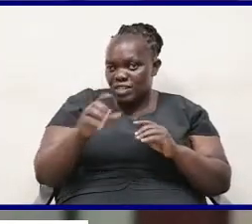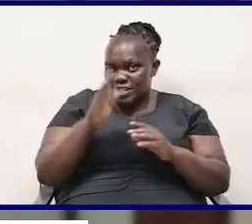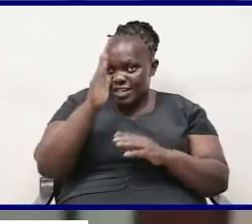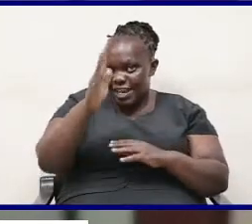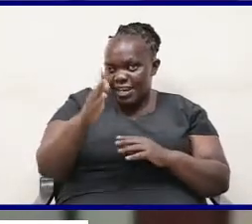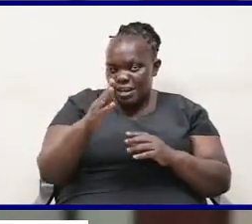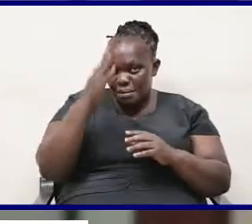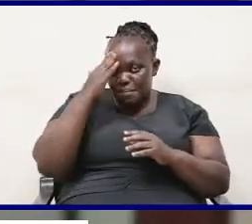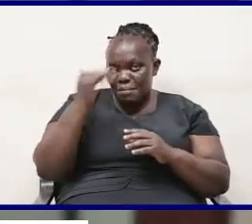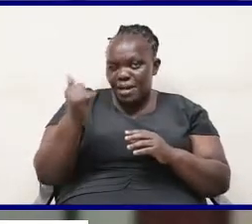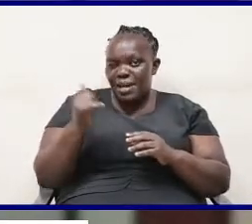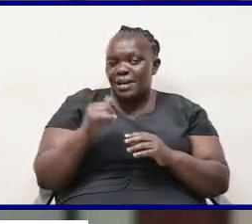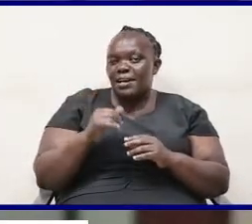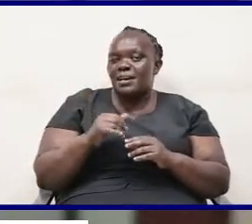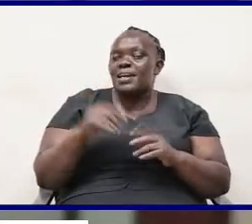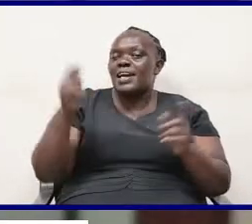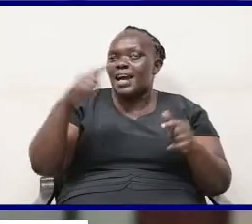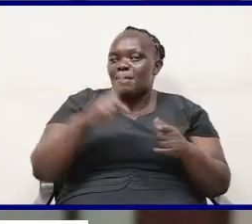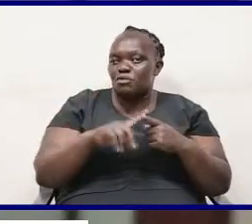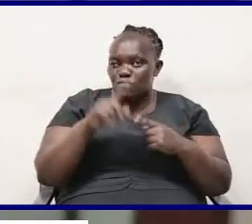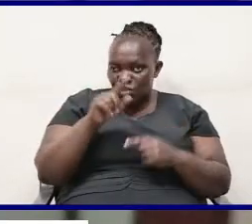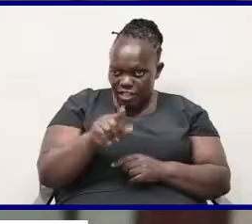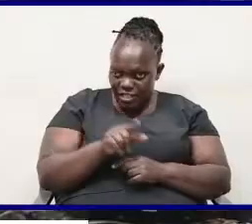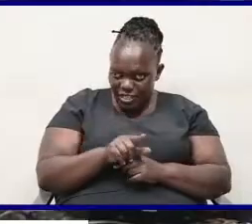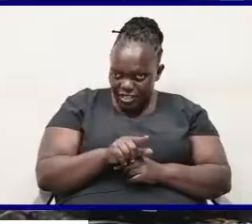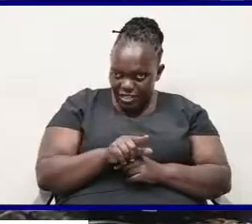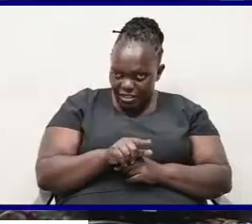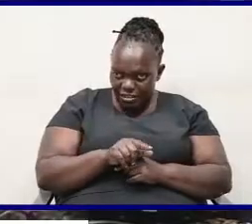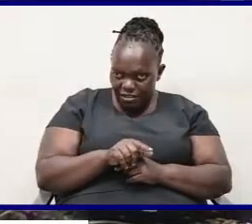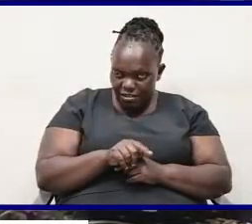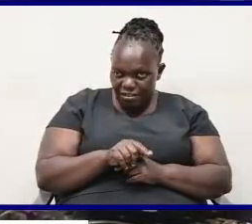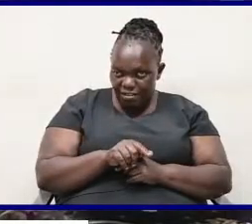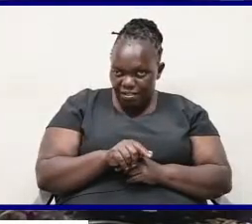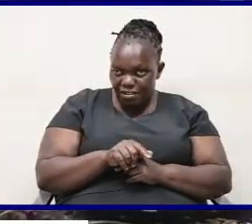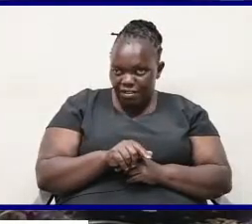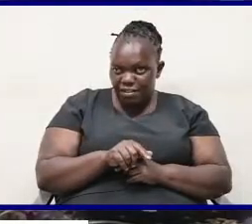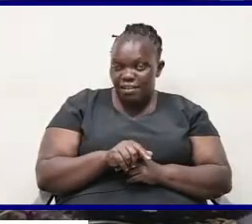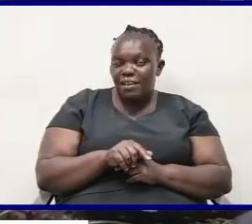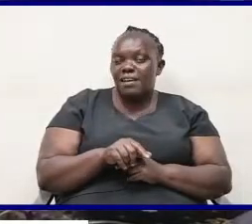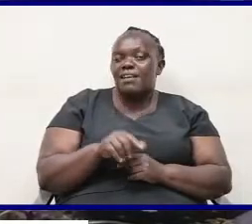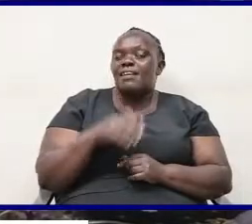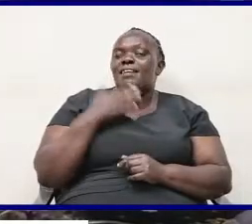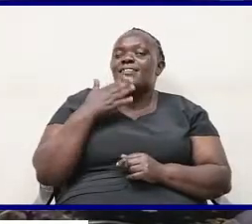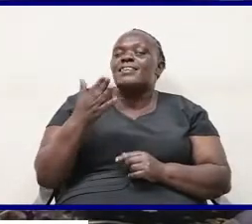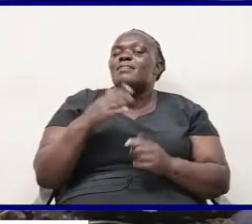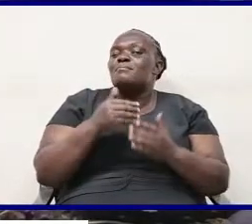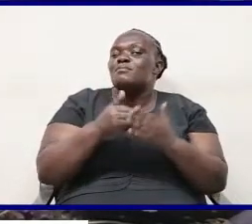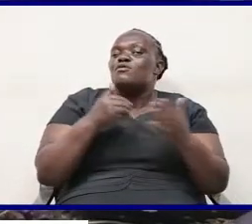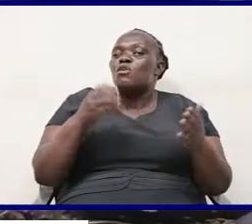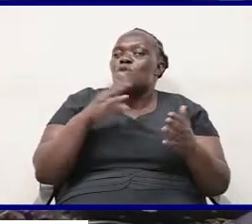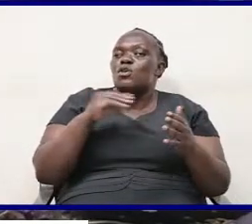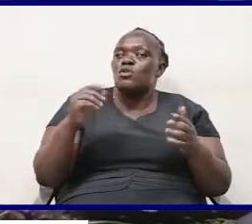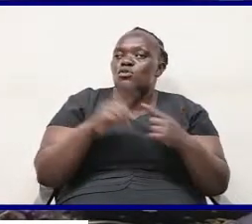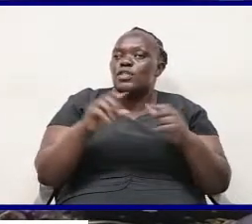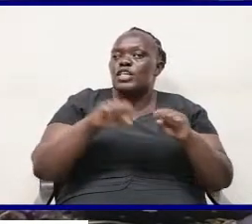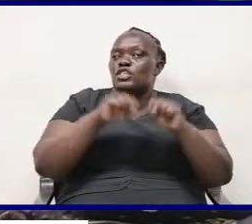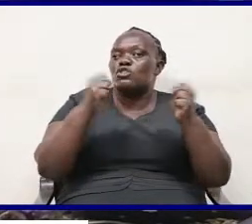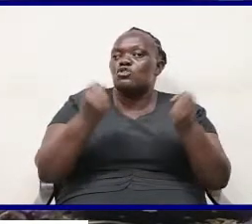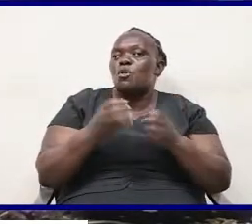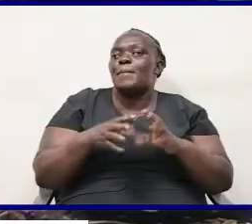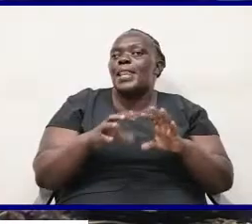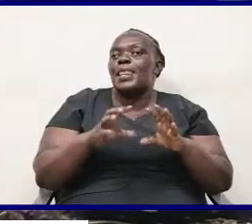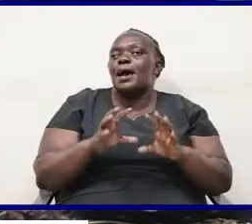to you by. No, maybe before we come to that, we can quickly let's allow her to answer that before we go to the social media. Yes,